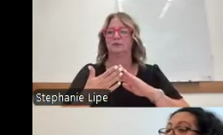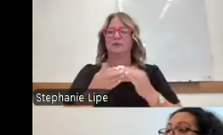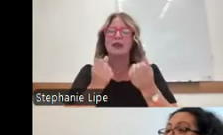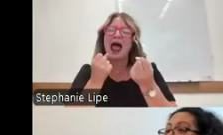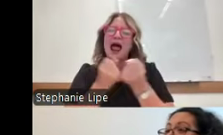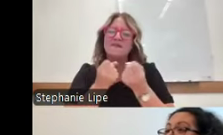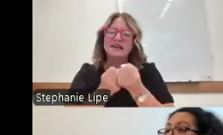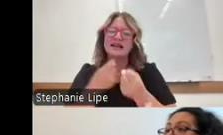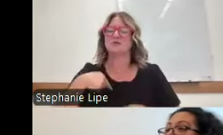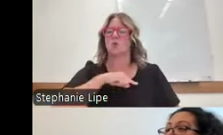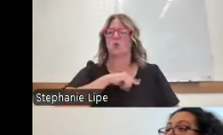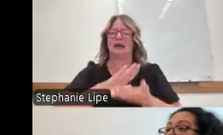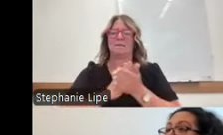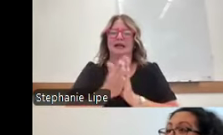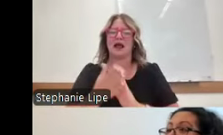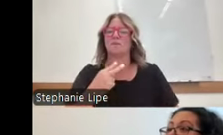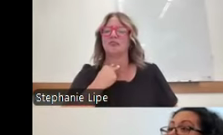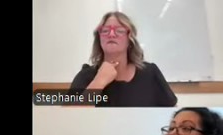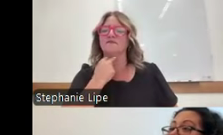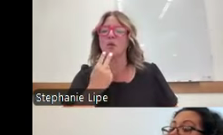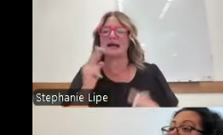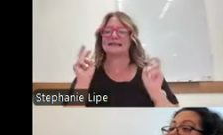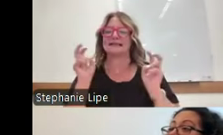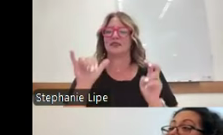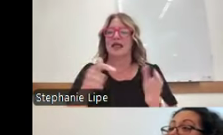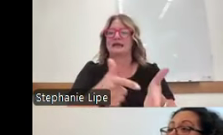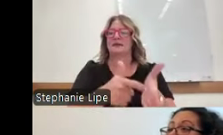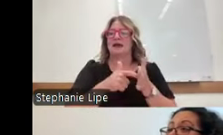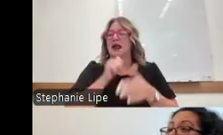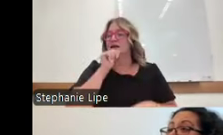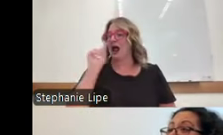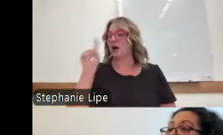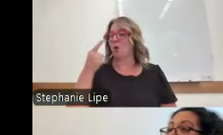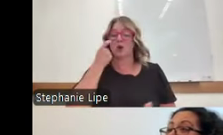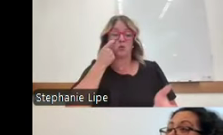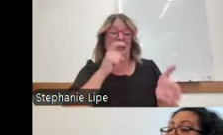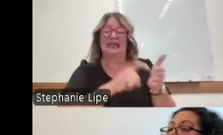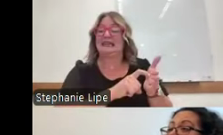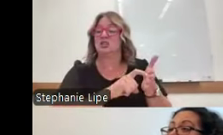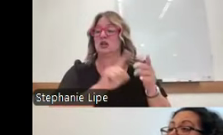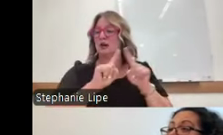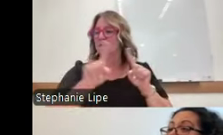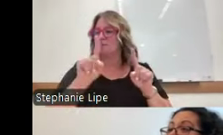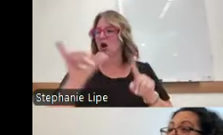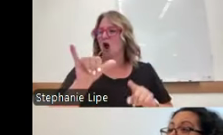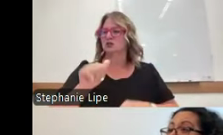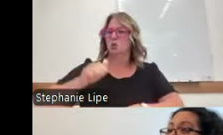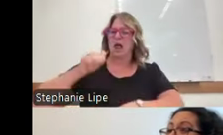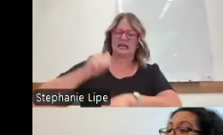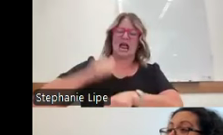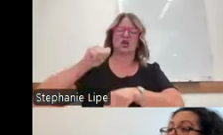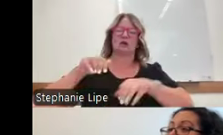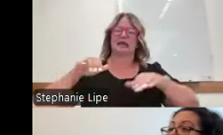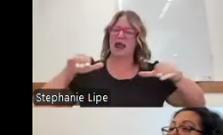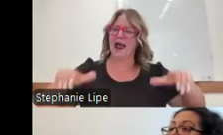wider community. So advocates become the voice in that demand, and not only in the